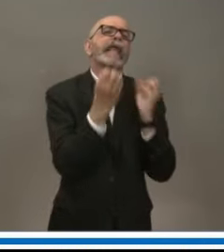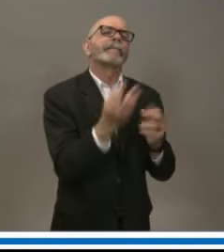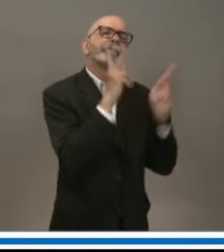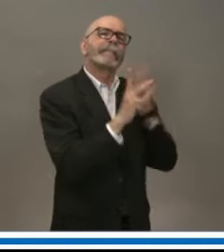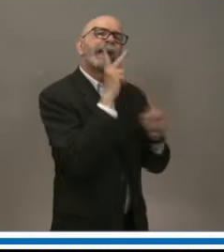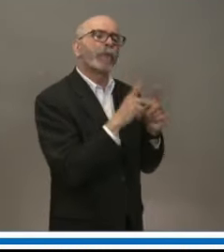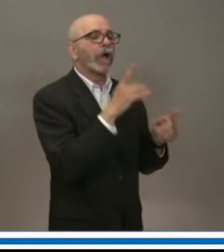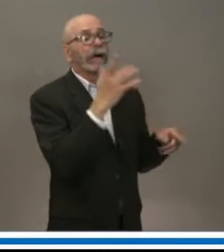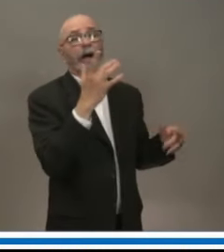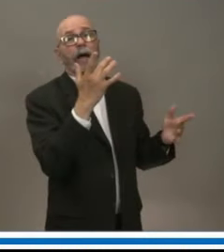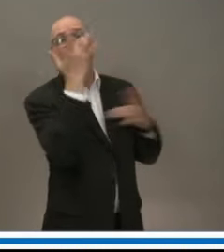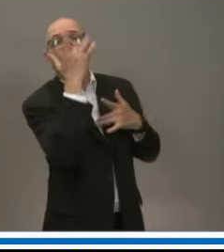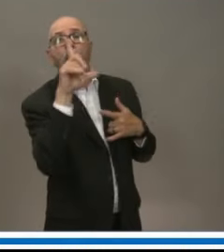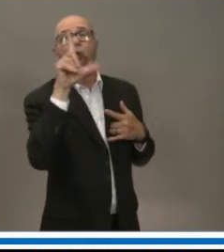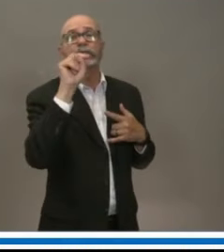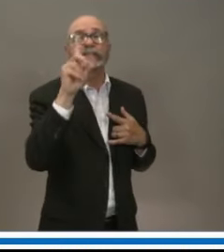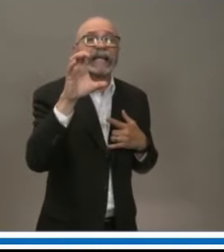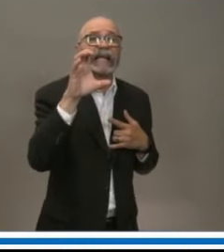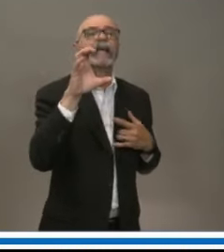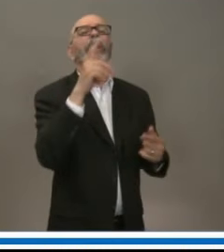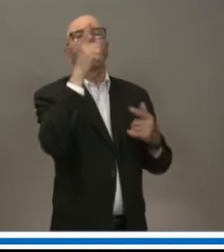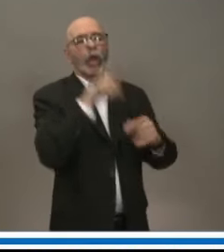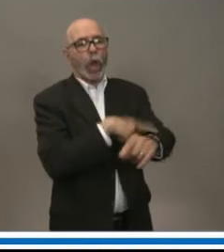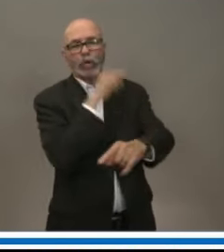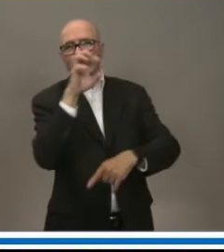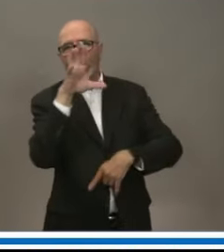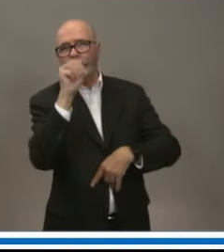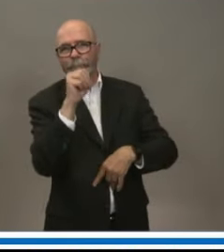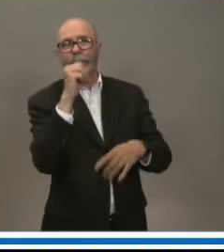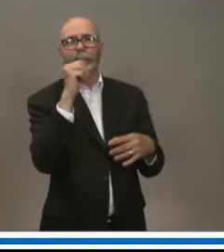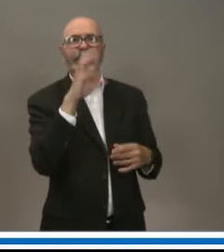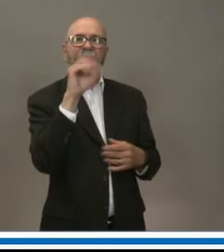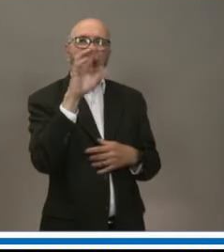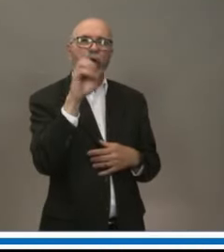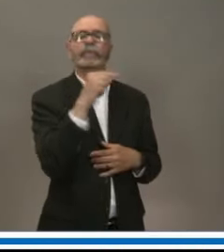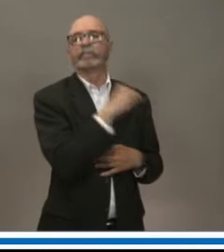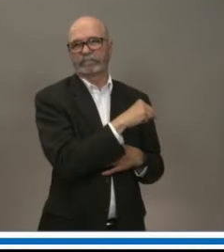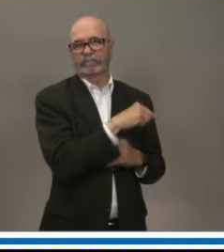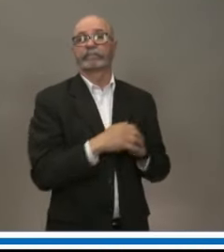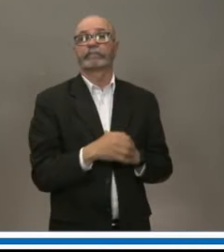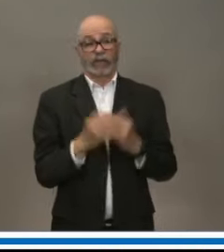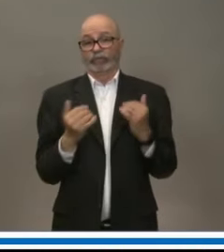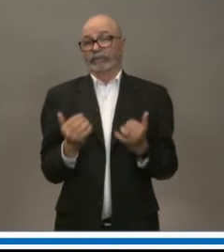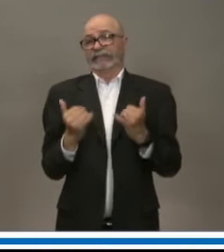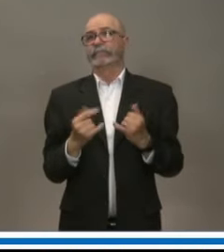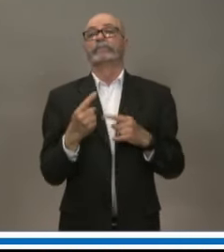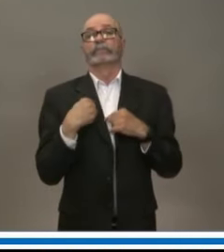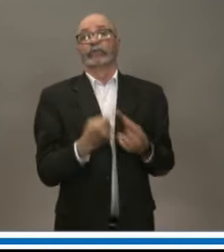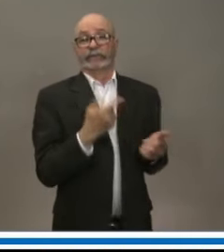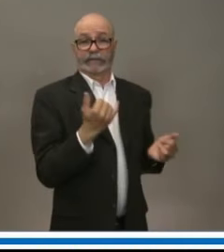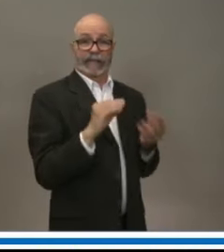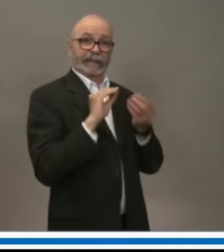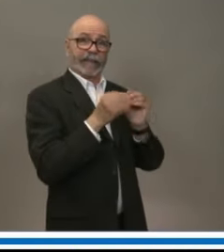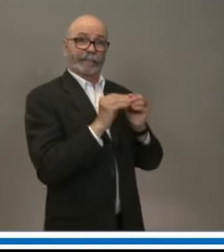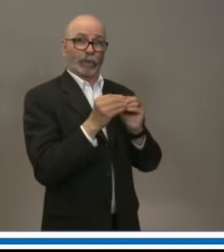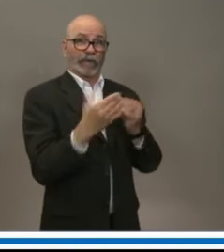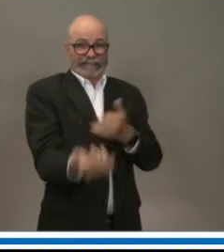facilities. Just want to remind folks, those numbers are collected and they're reported as of a certain point in time early in the